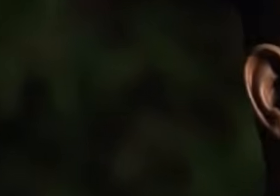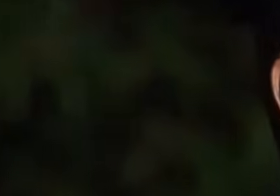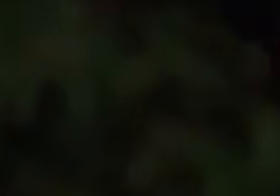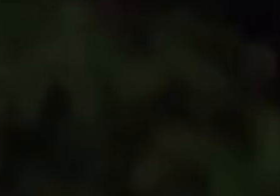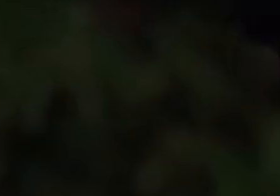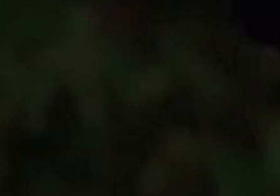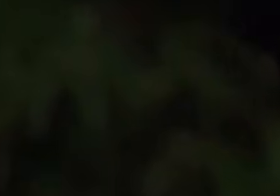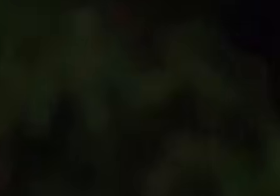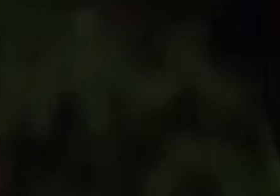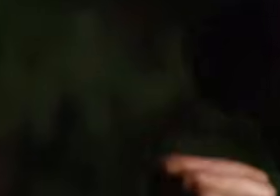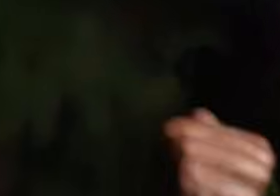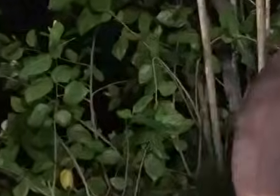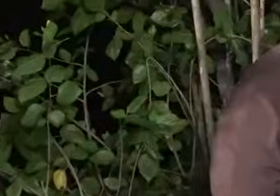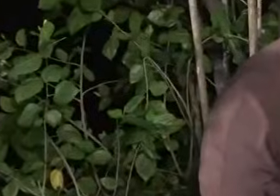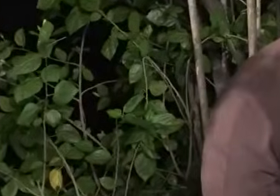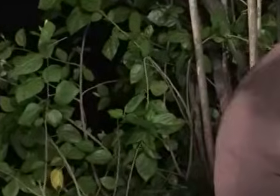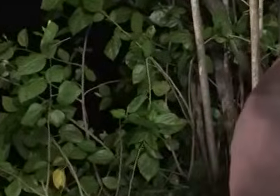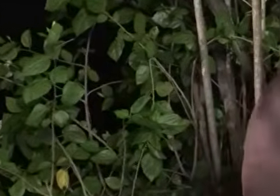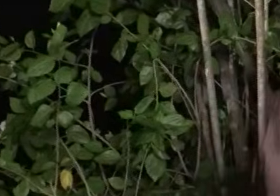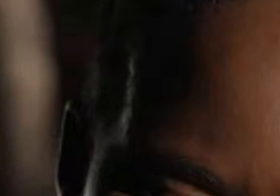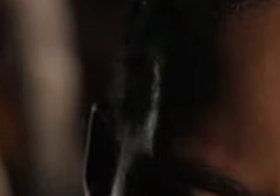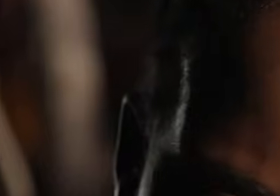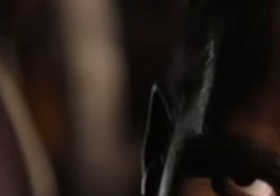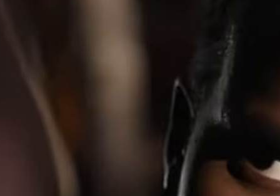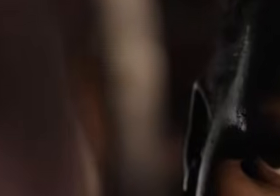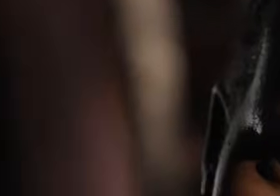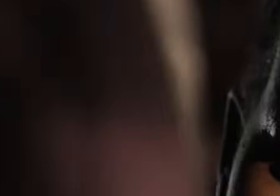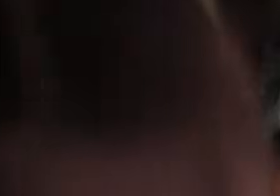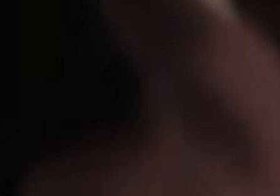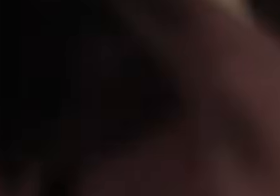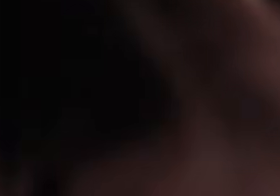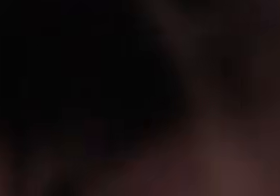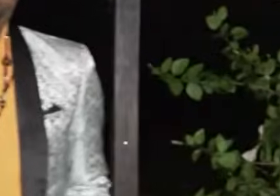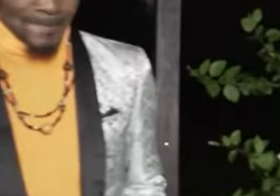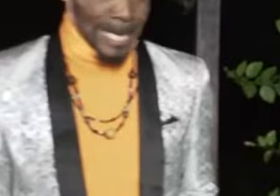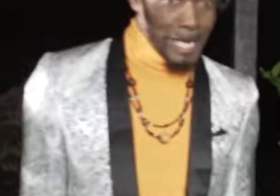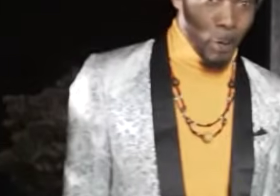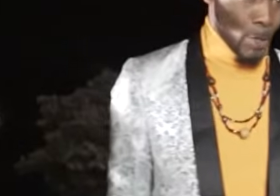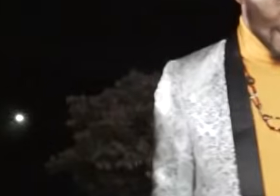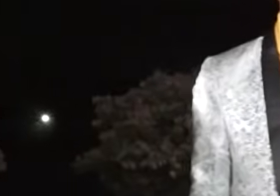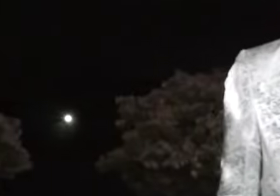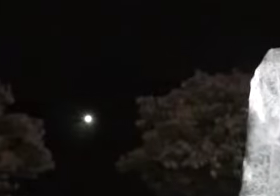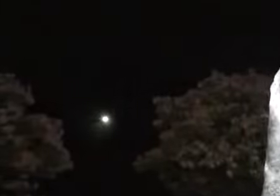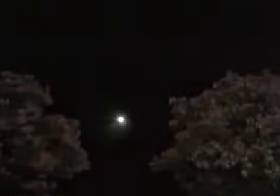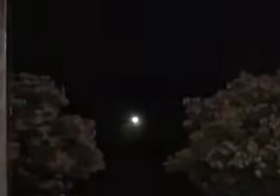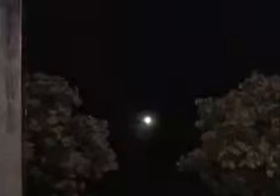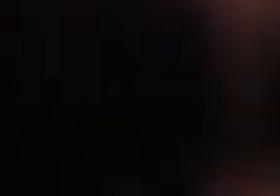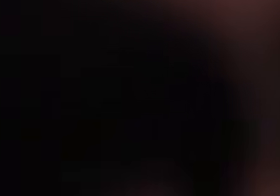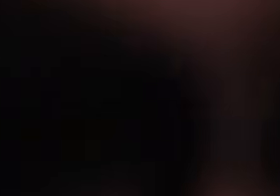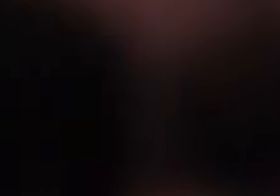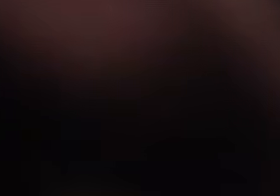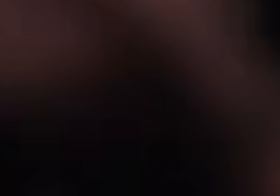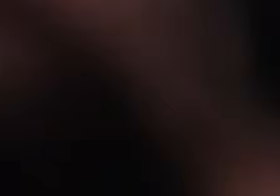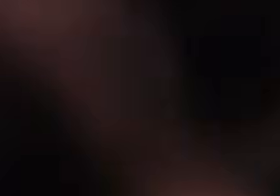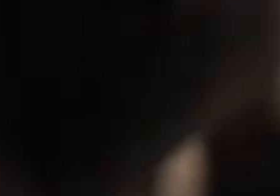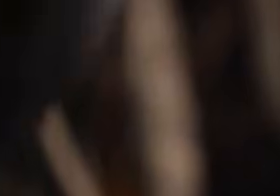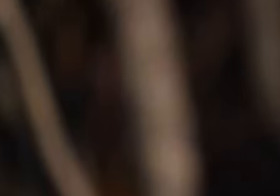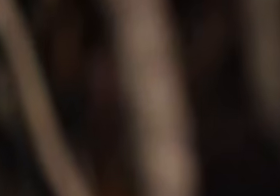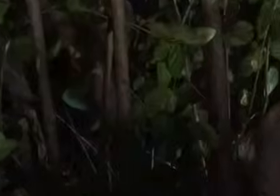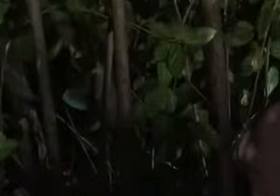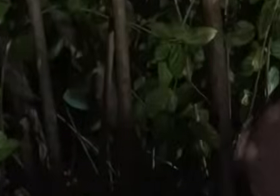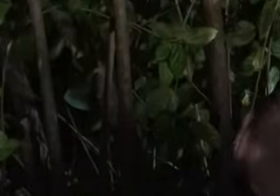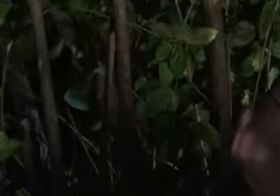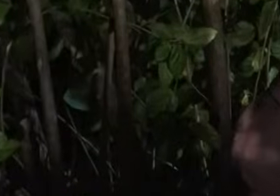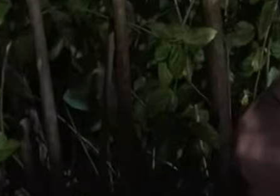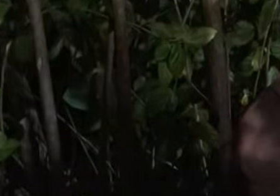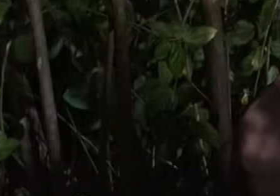Man from Kingston come to Mobay. Book a young girl and him like how she stay. Her teeth kinda scatter and